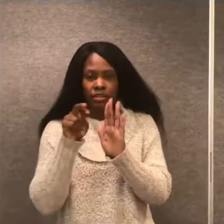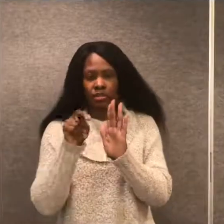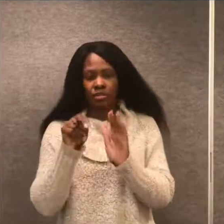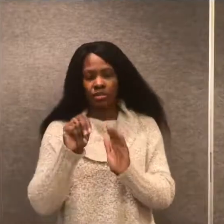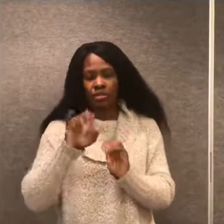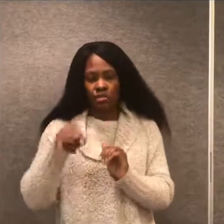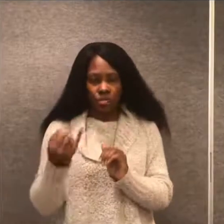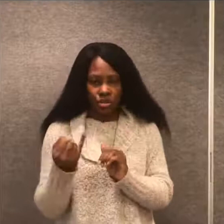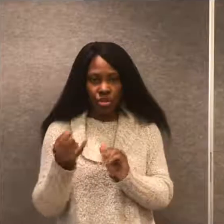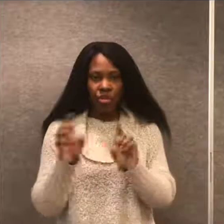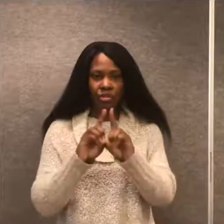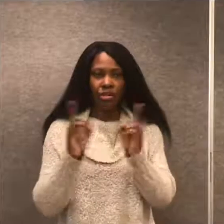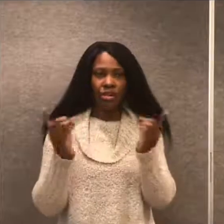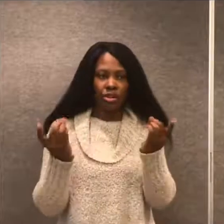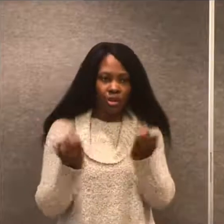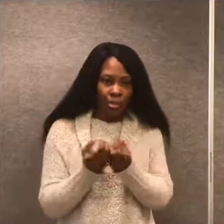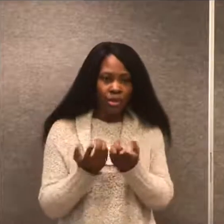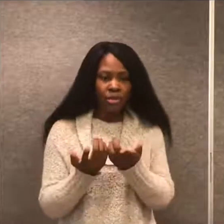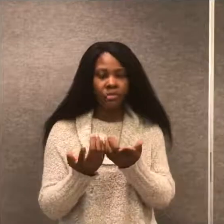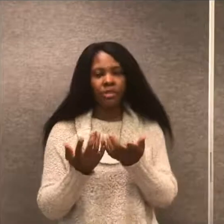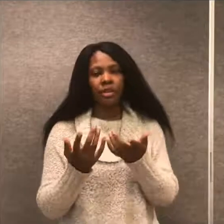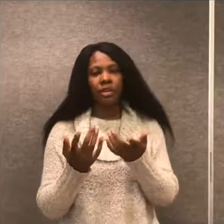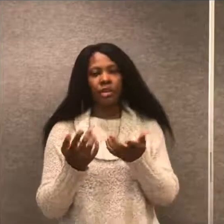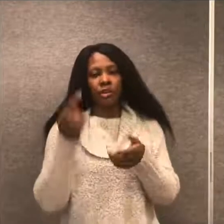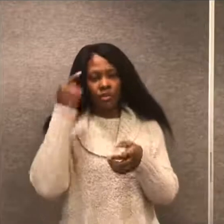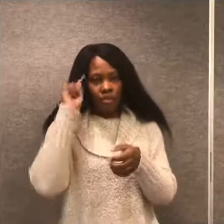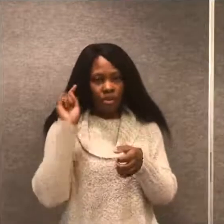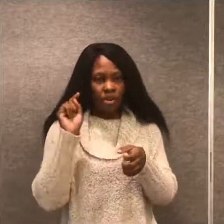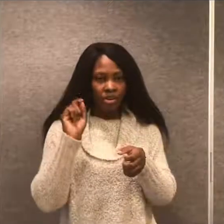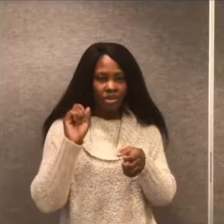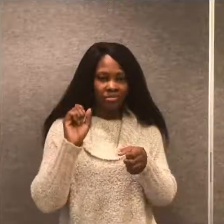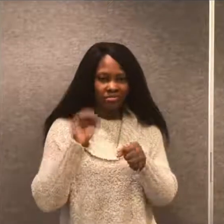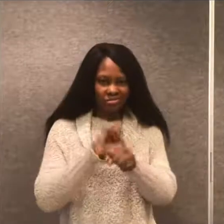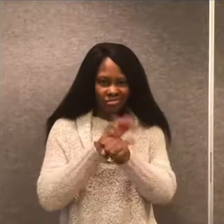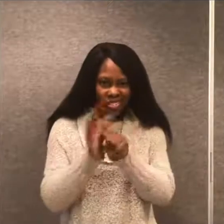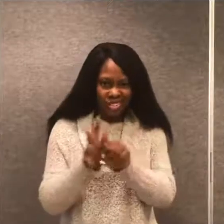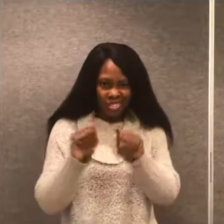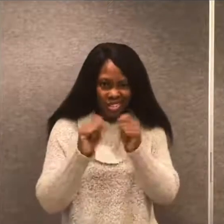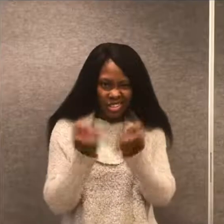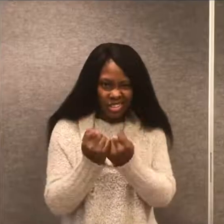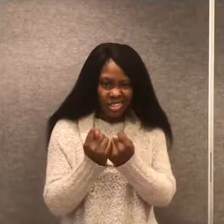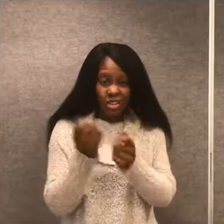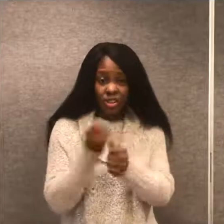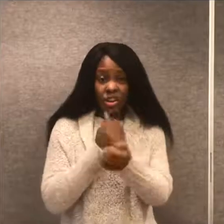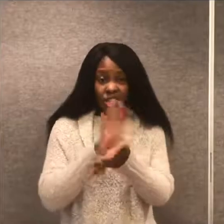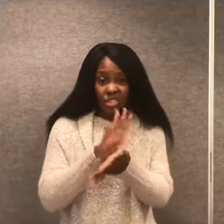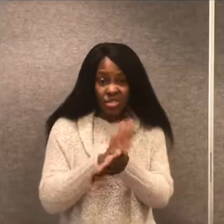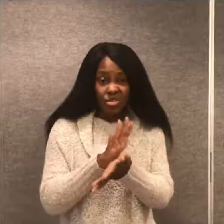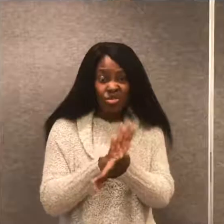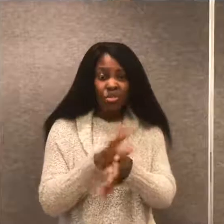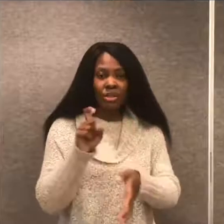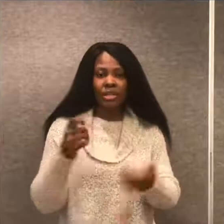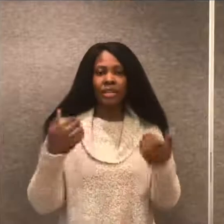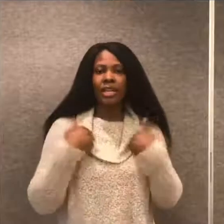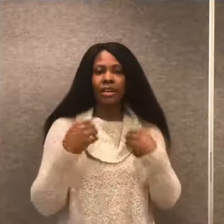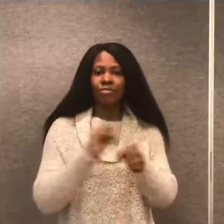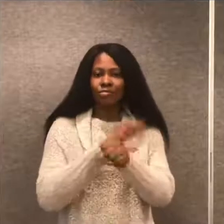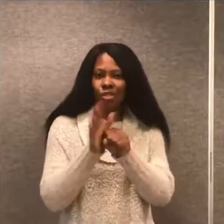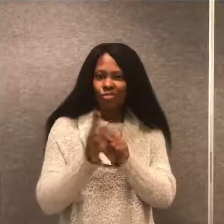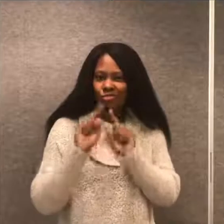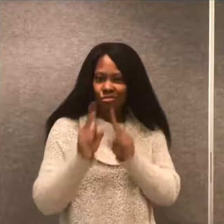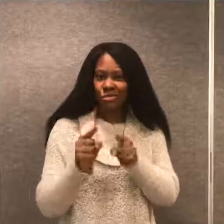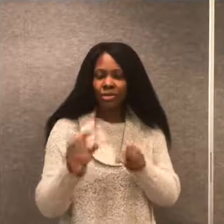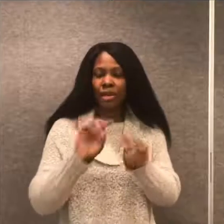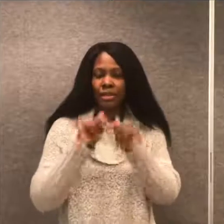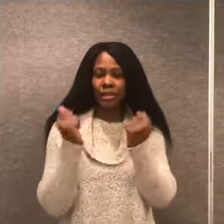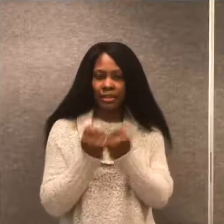of Education put out was your school pandemic team. So each school is supposed to have every school in the state of New Jersey are to have a pandemic response team